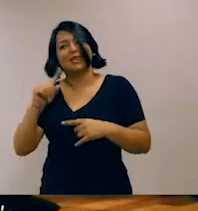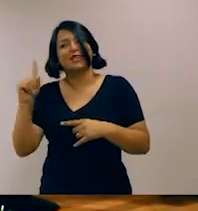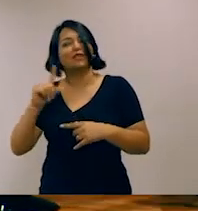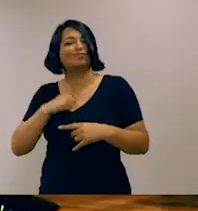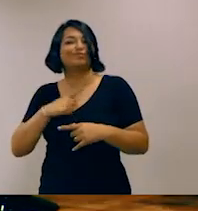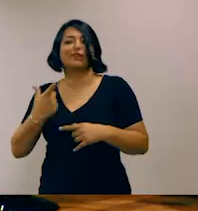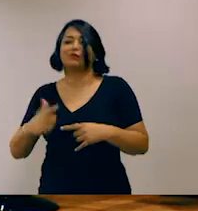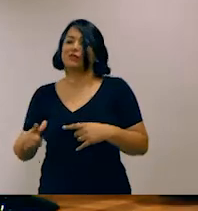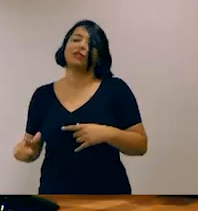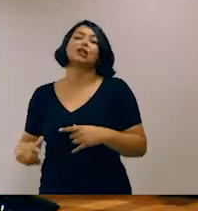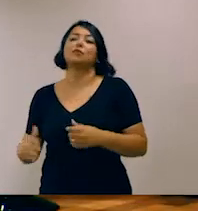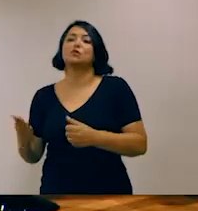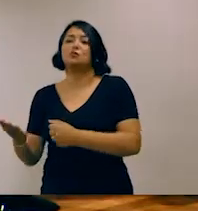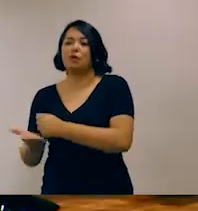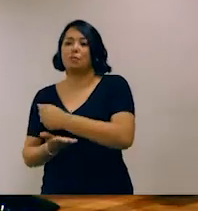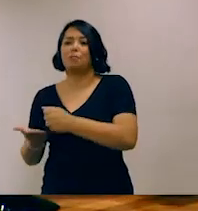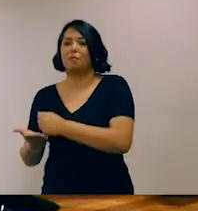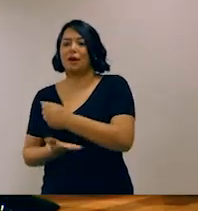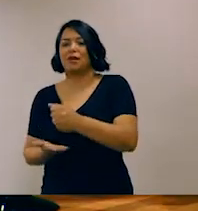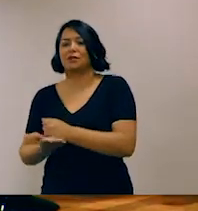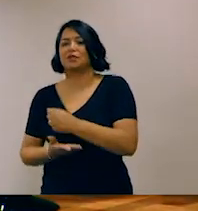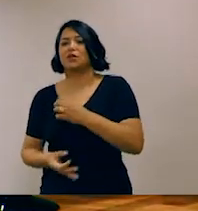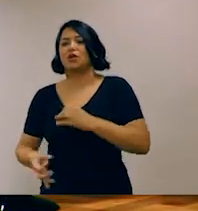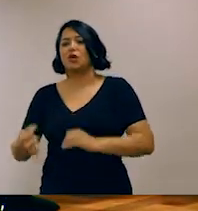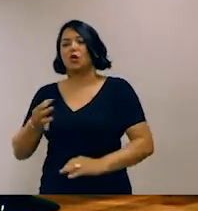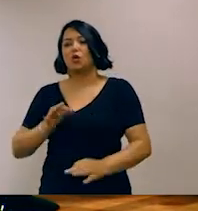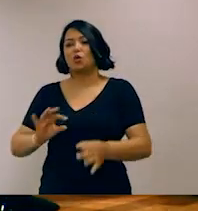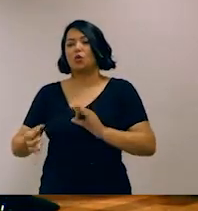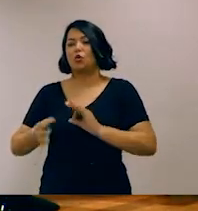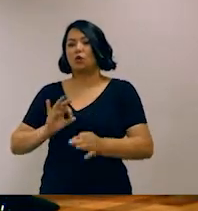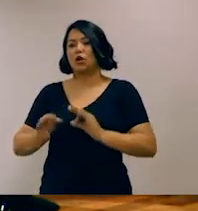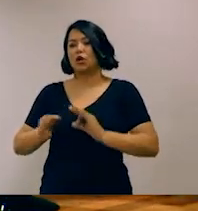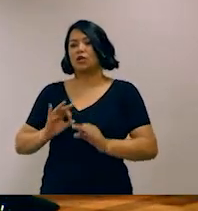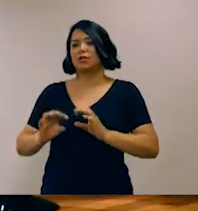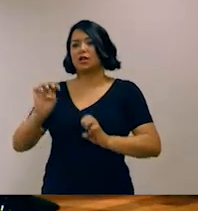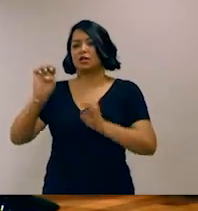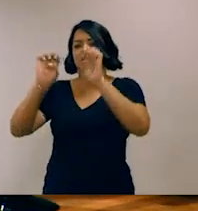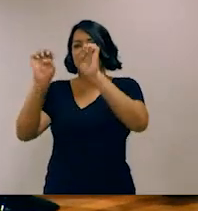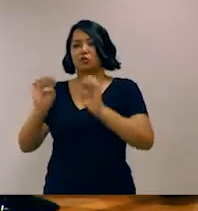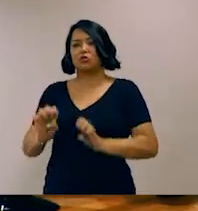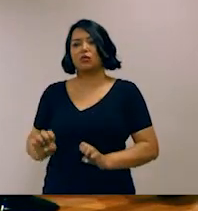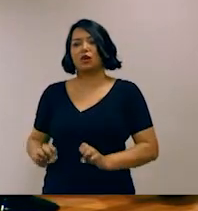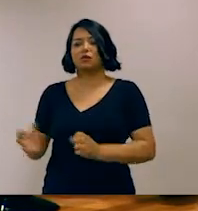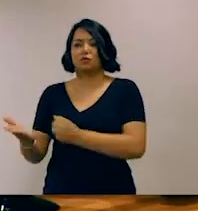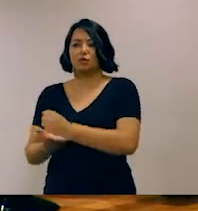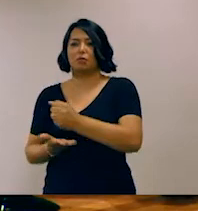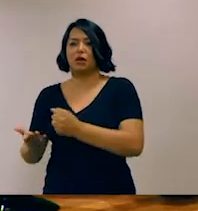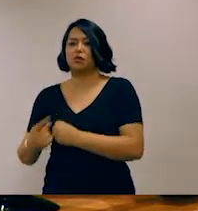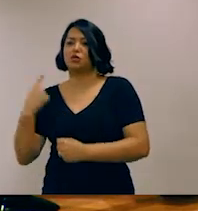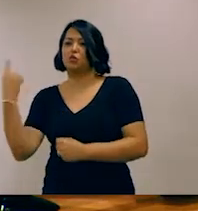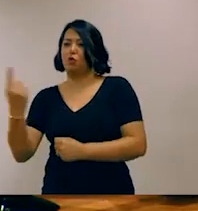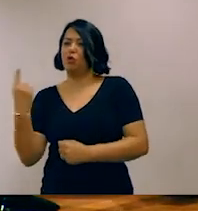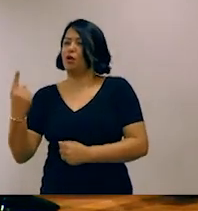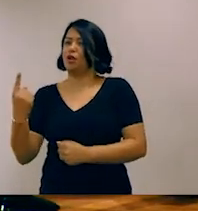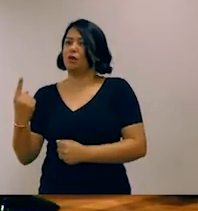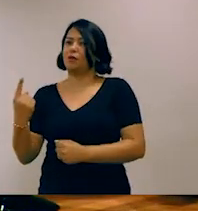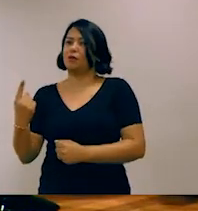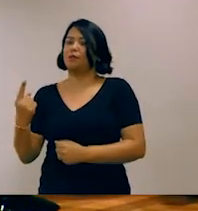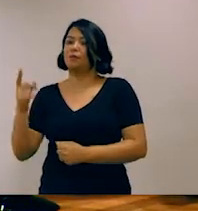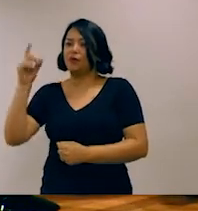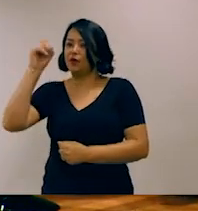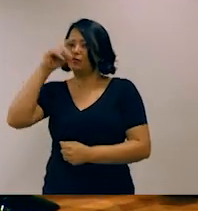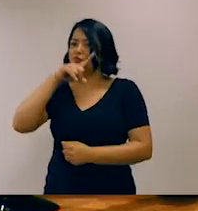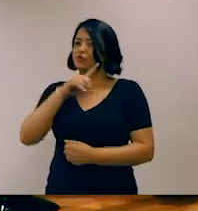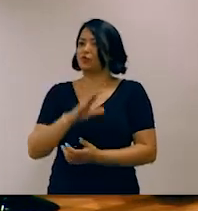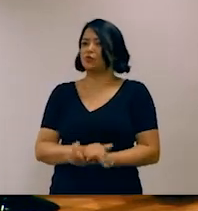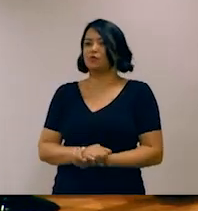don't have a structured database of models, and so they are not structured in a single database.